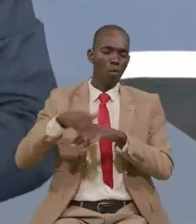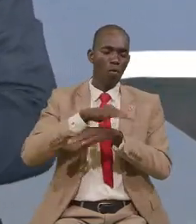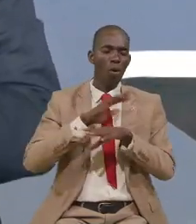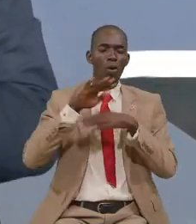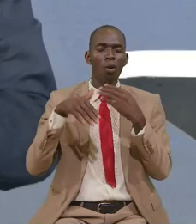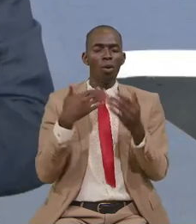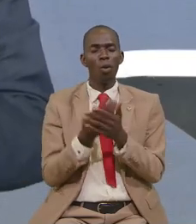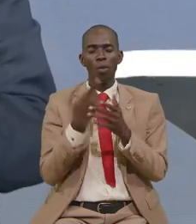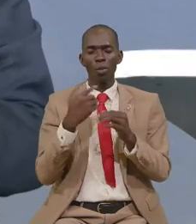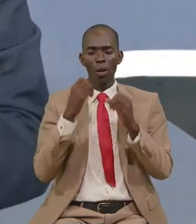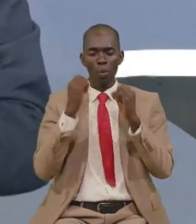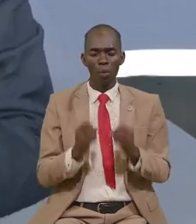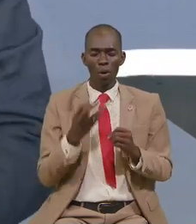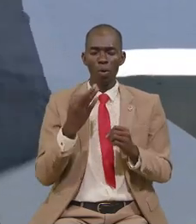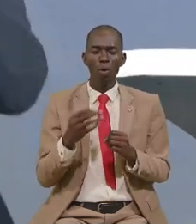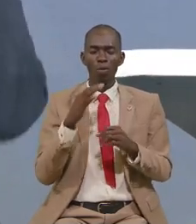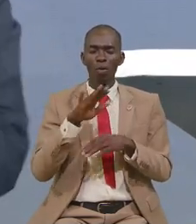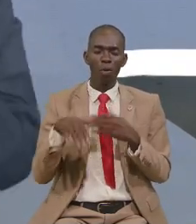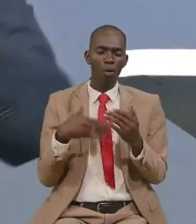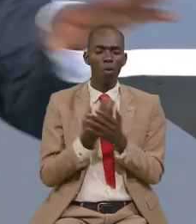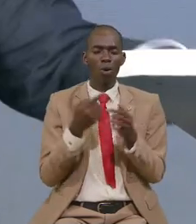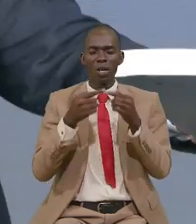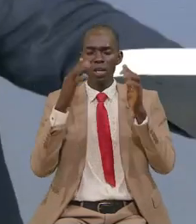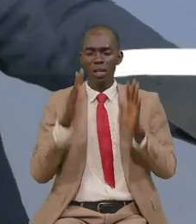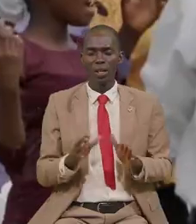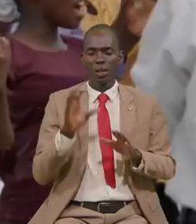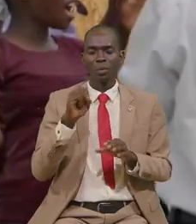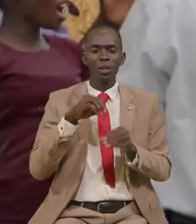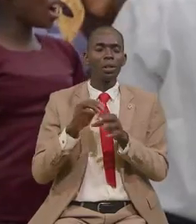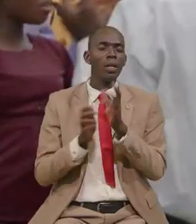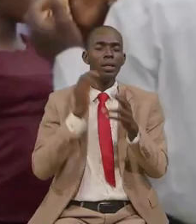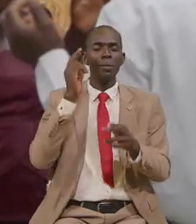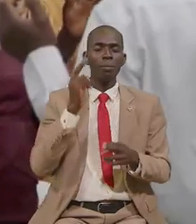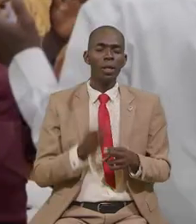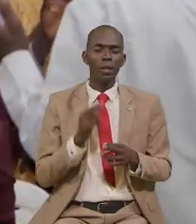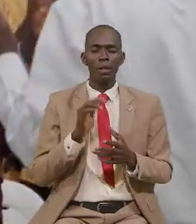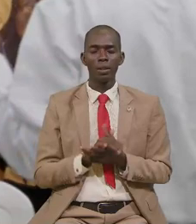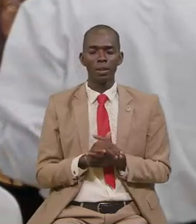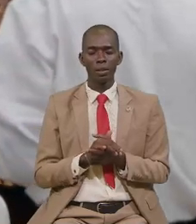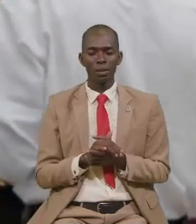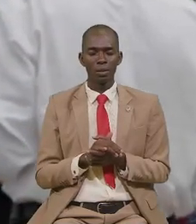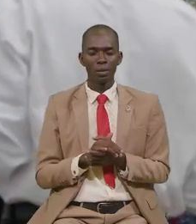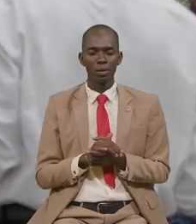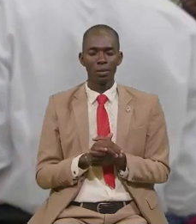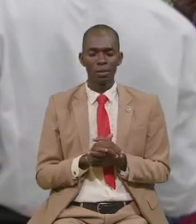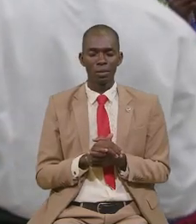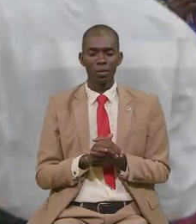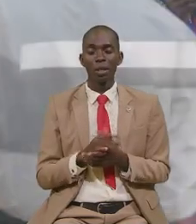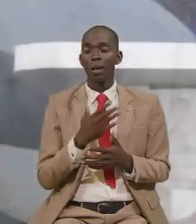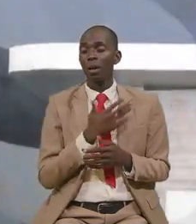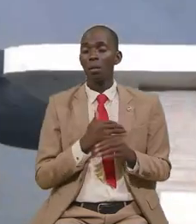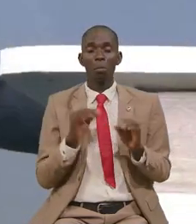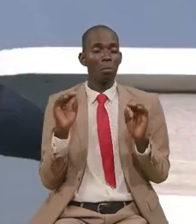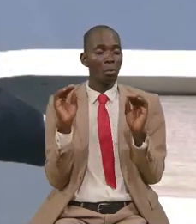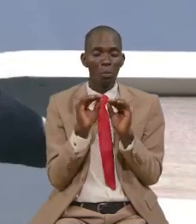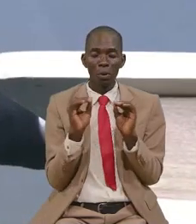power of all enemies in Jesus' name. And nothing shall